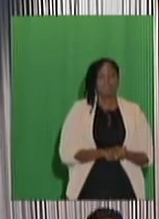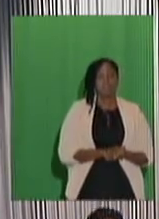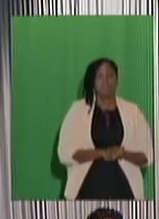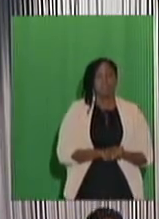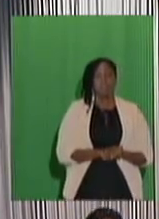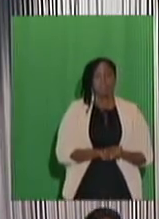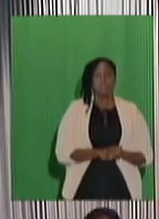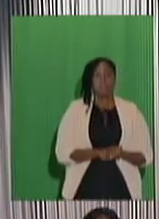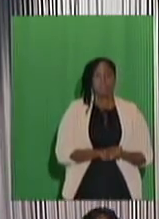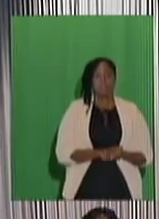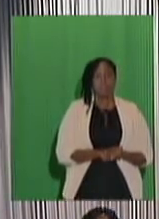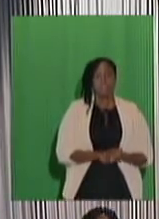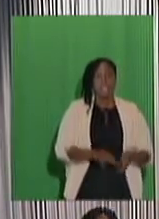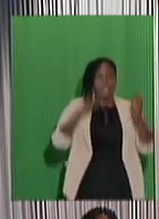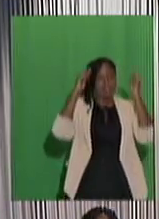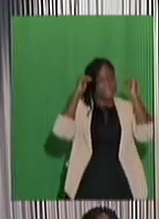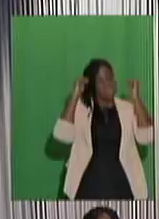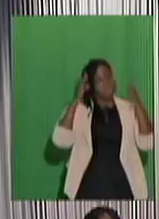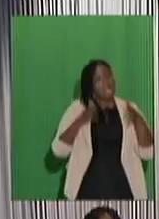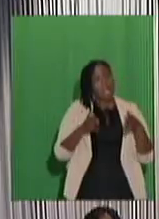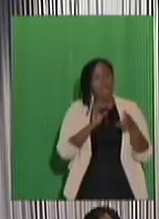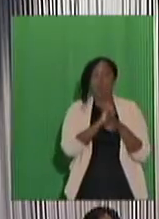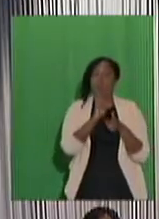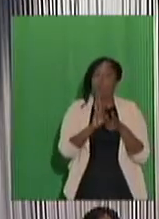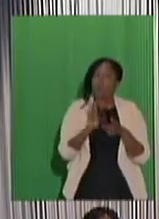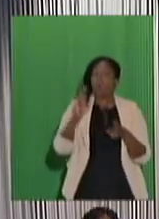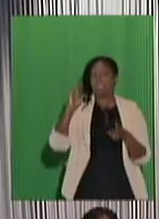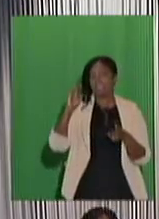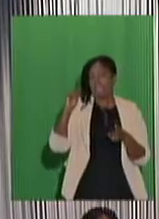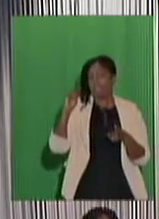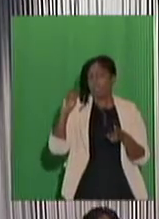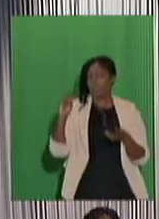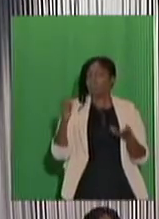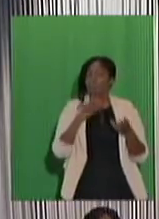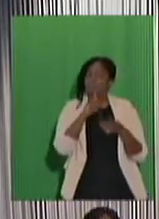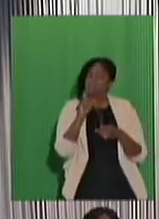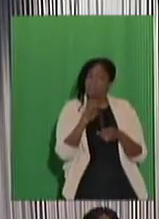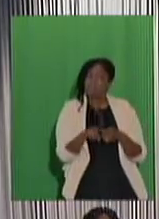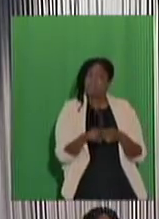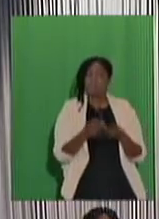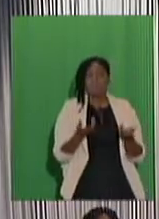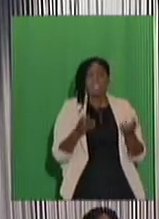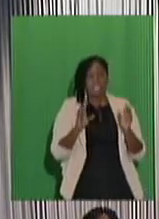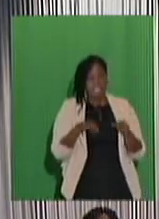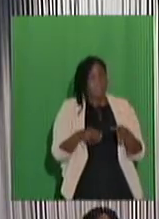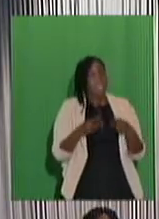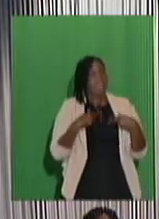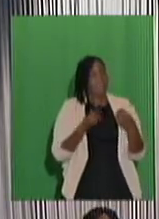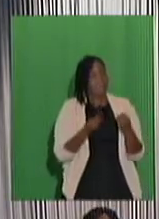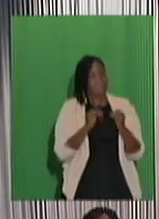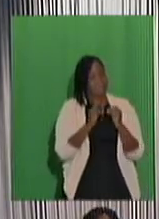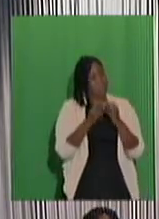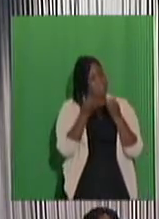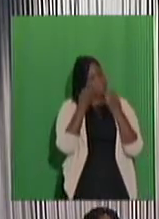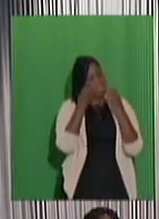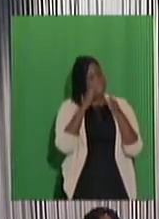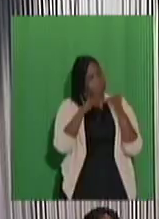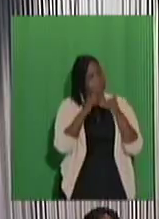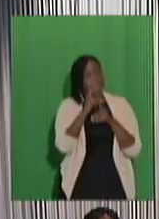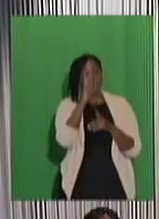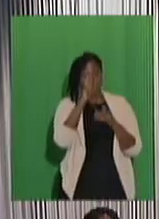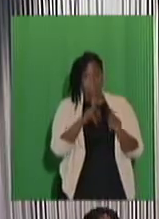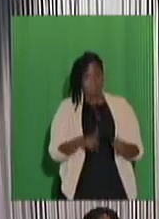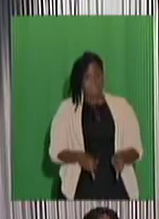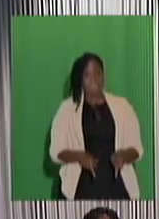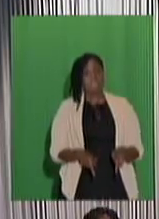Good morning, Camille. Minister or CMO, can we get an update on the one person that has been discharged? Any follow-up assessments being done